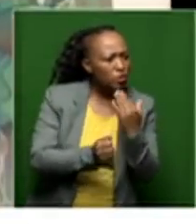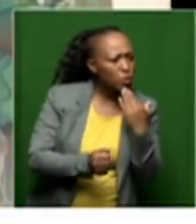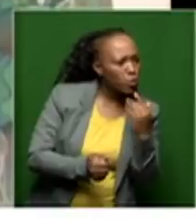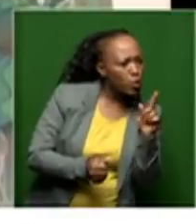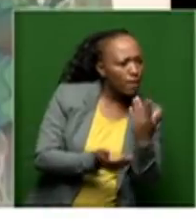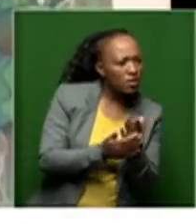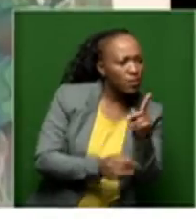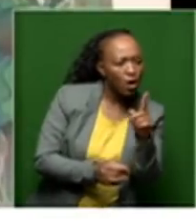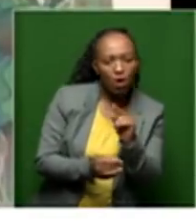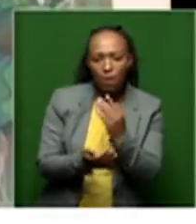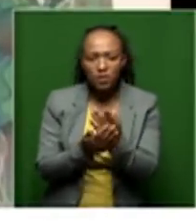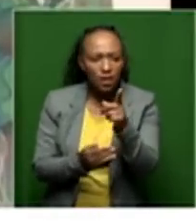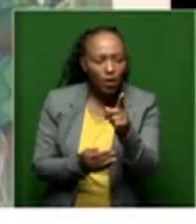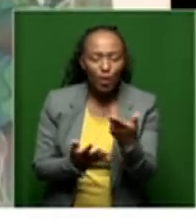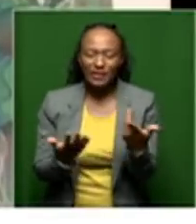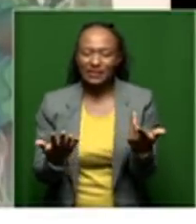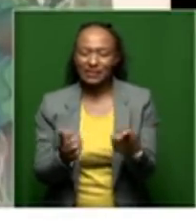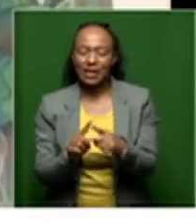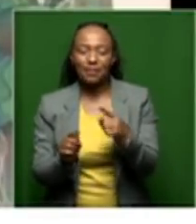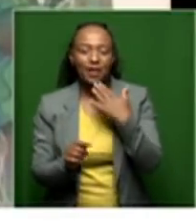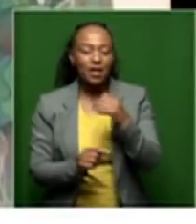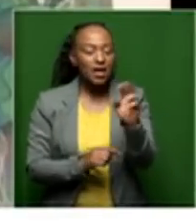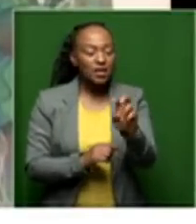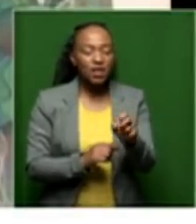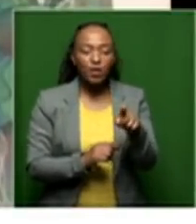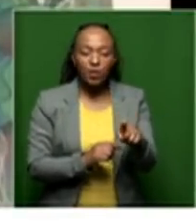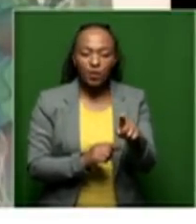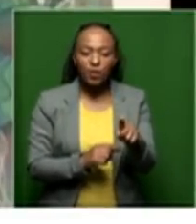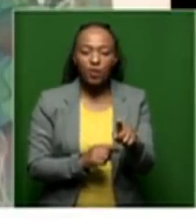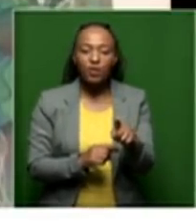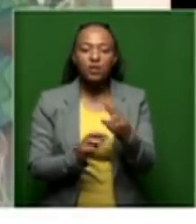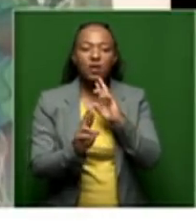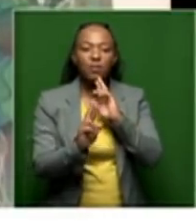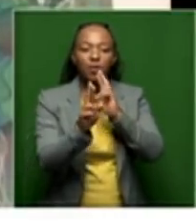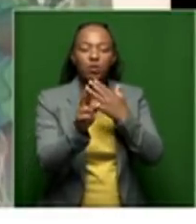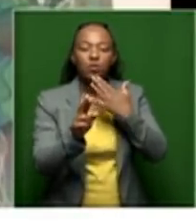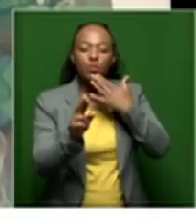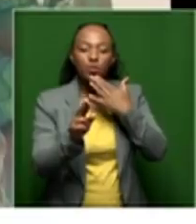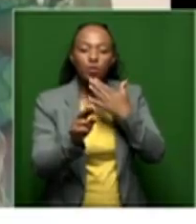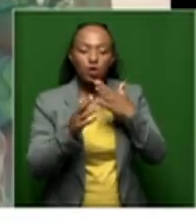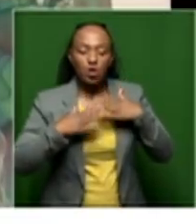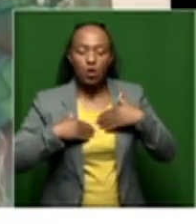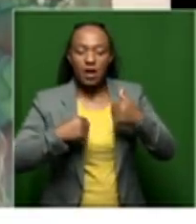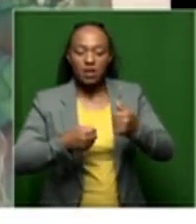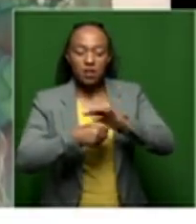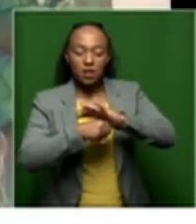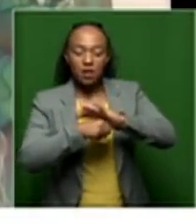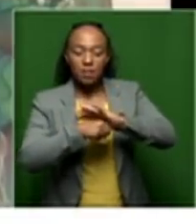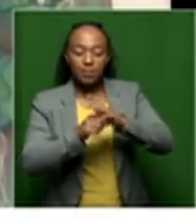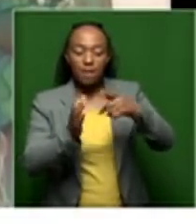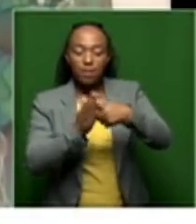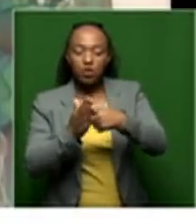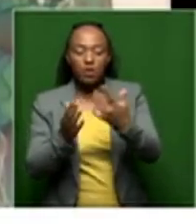is important here is that the SIU report into the health procurement in Gauteng